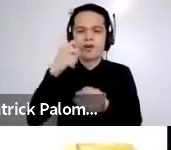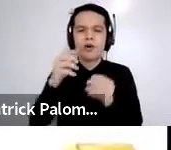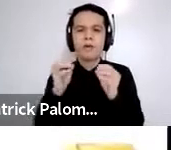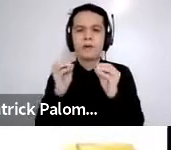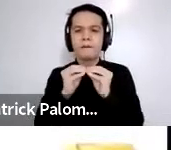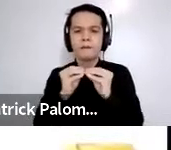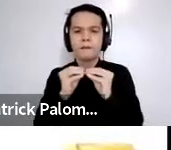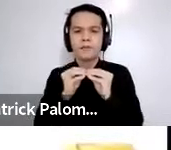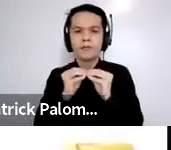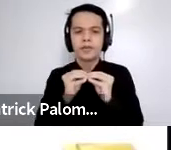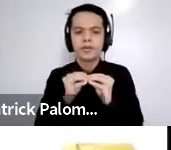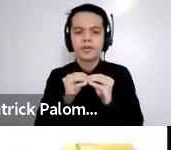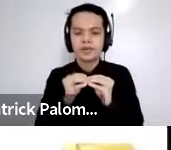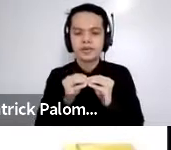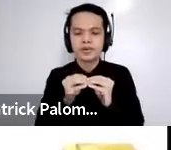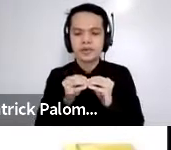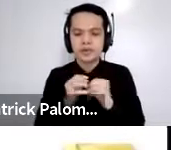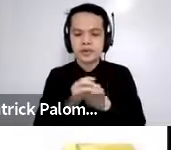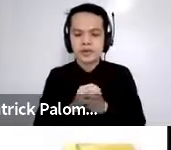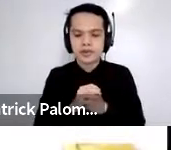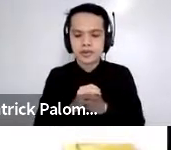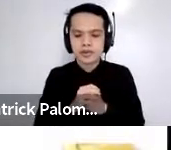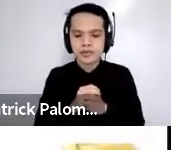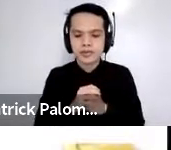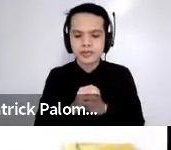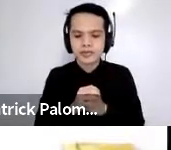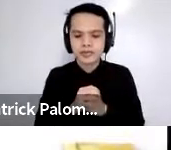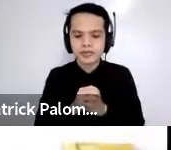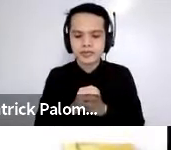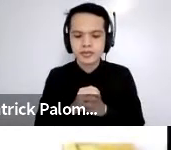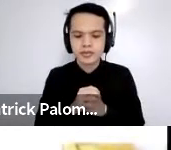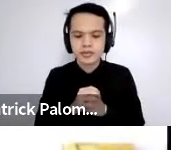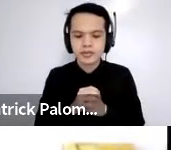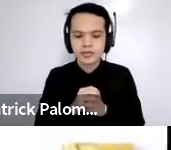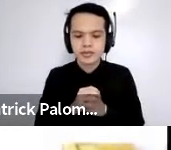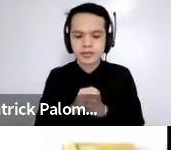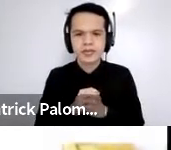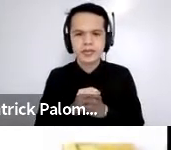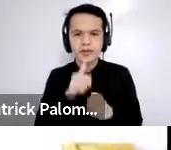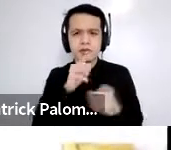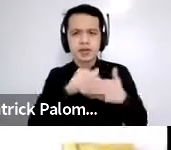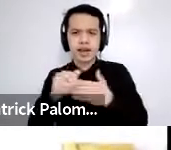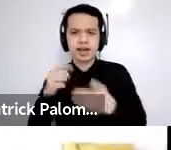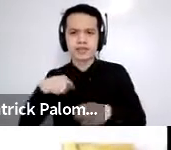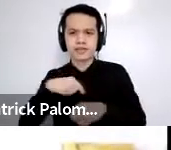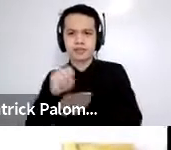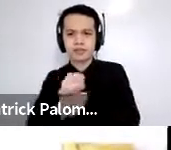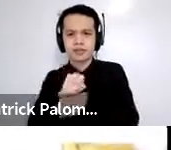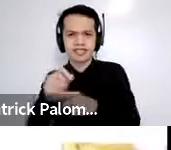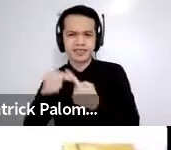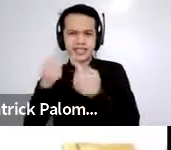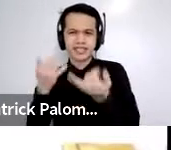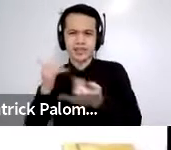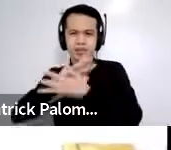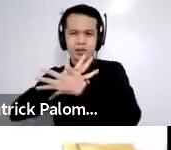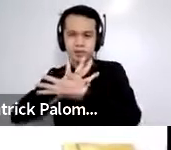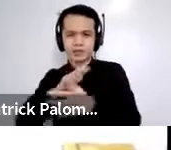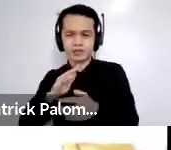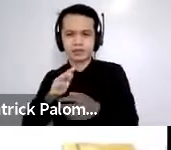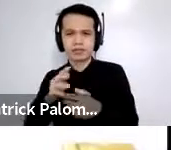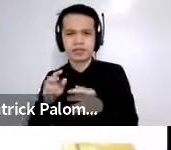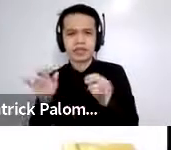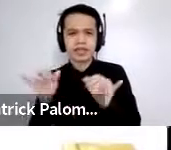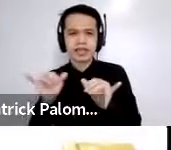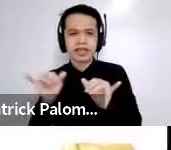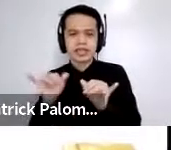compass that guides our work. Faced with a pandemic, a warming planet, and a crippling social